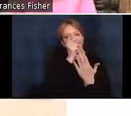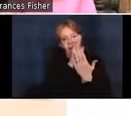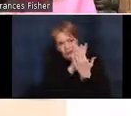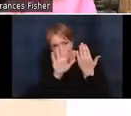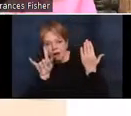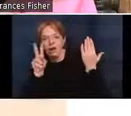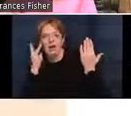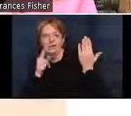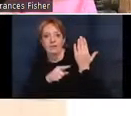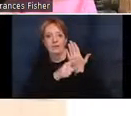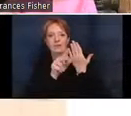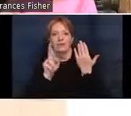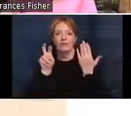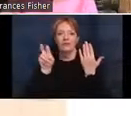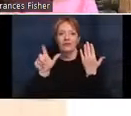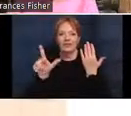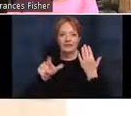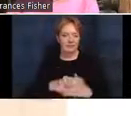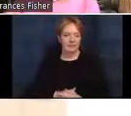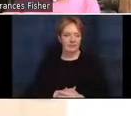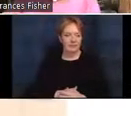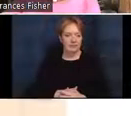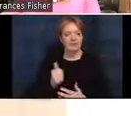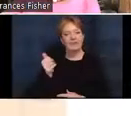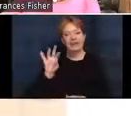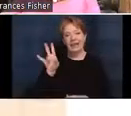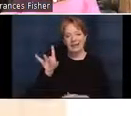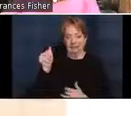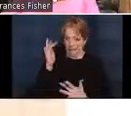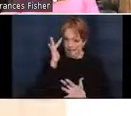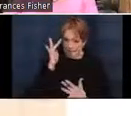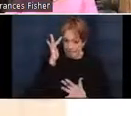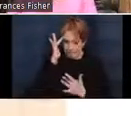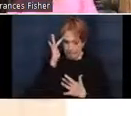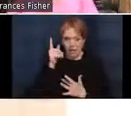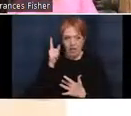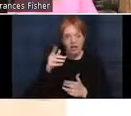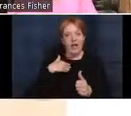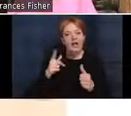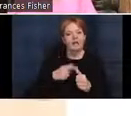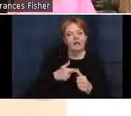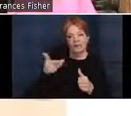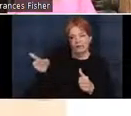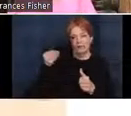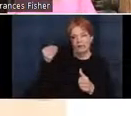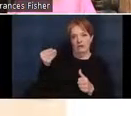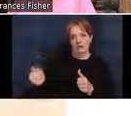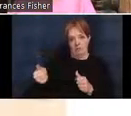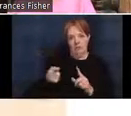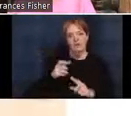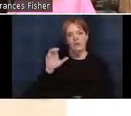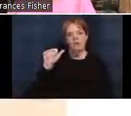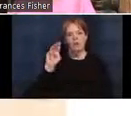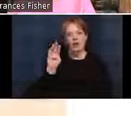In 1978, while increasingly ill and frail, Anne received her first public commission from the Cambridge Arts Council and Massachusetts Bay